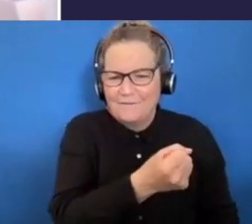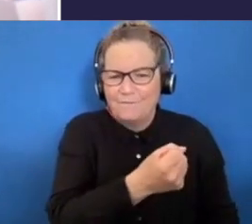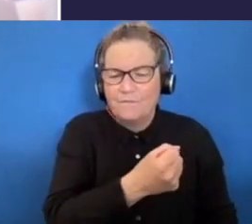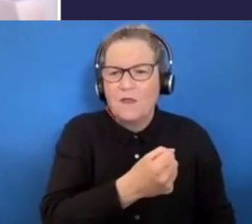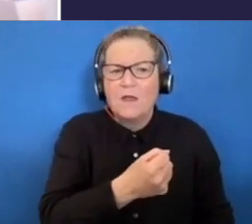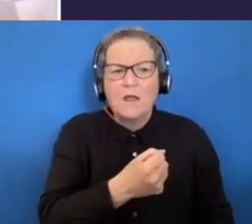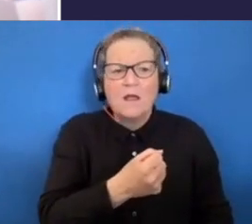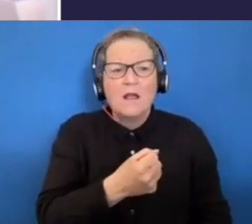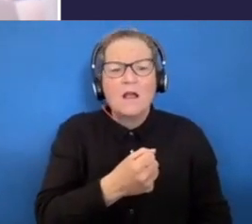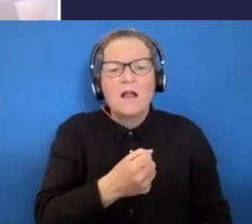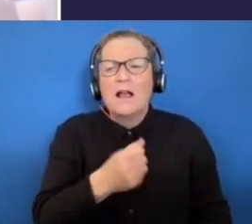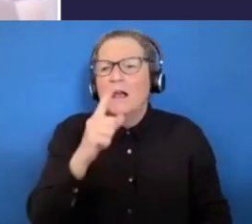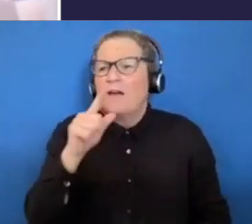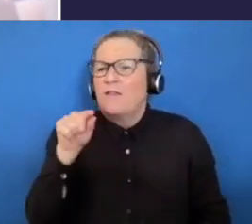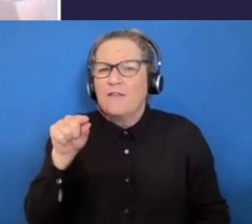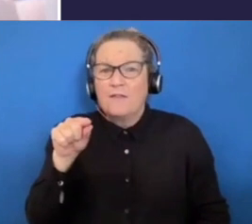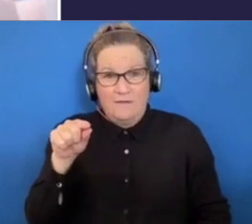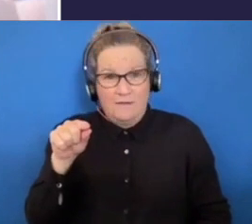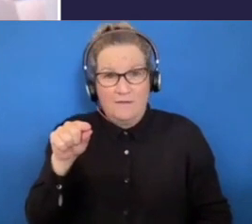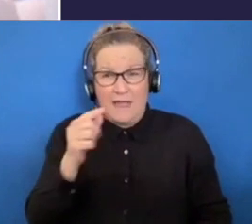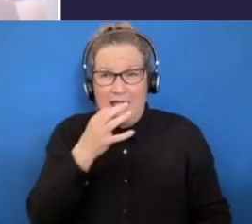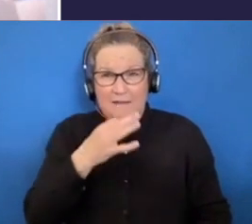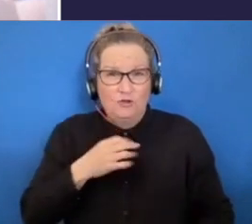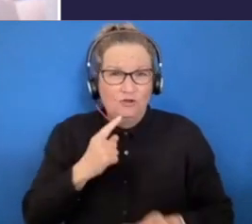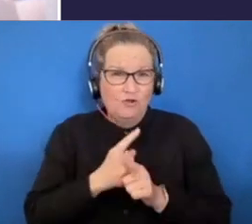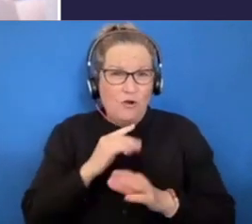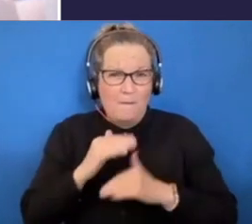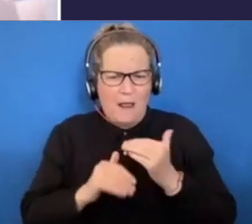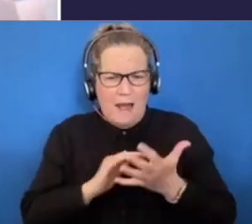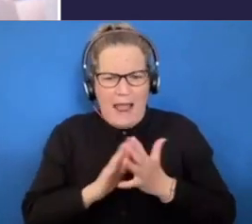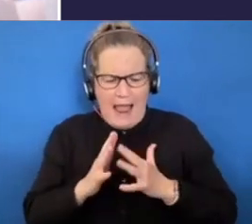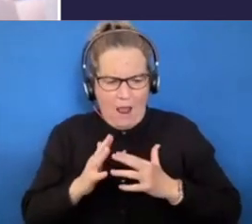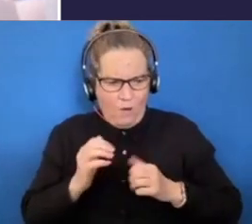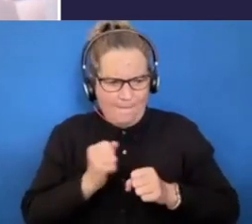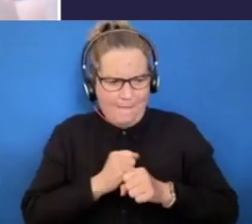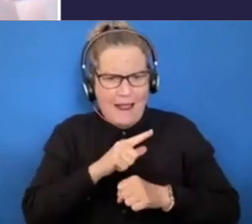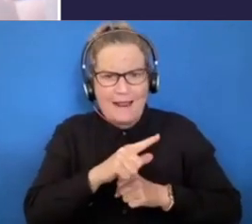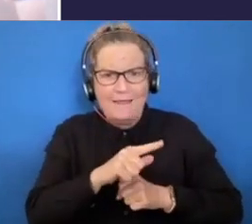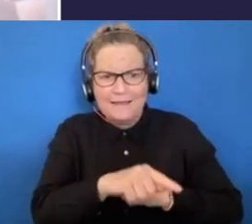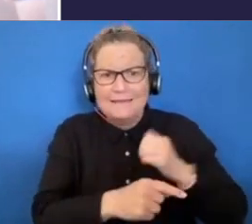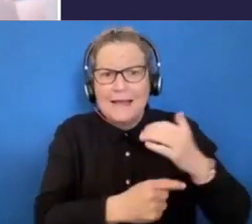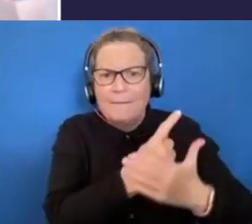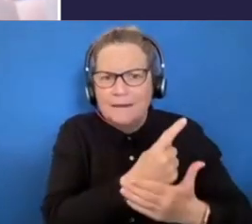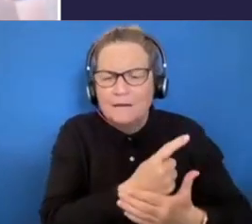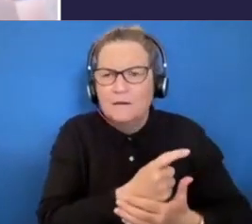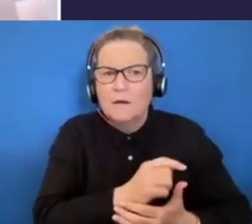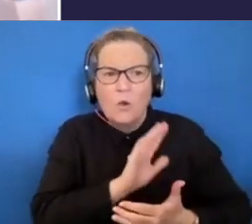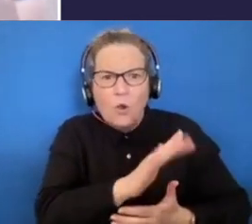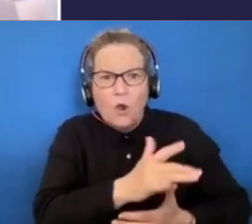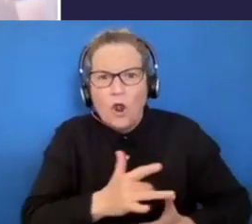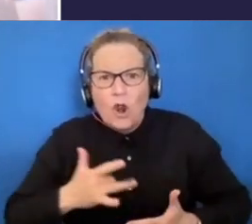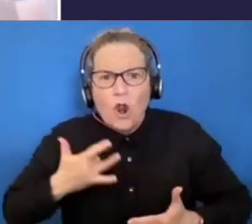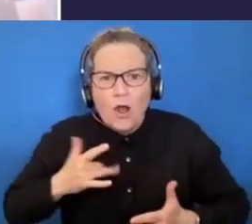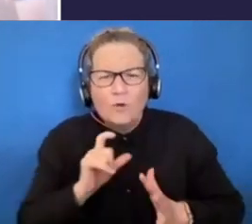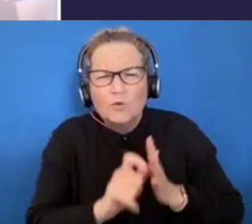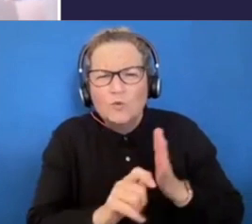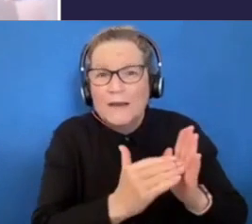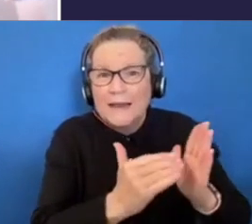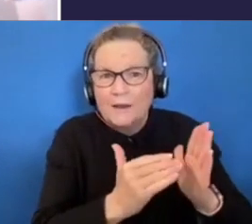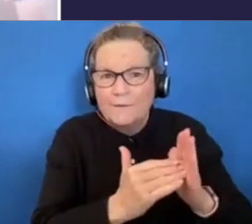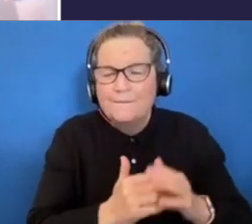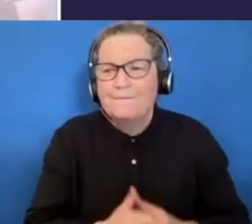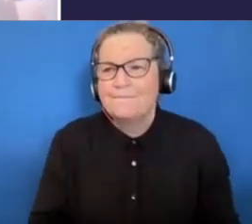about how we developed what we've done, and also what Jessica's doing in her life now. So I